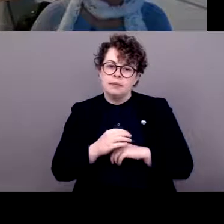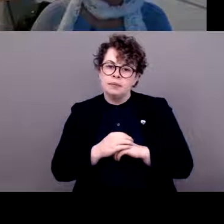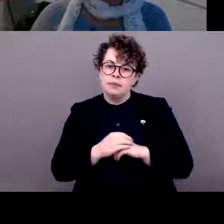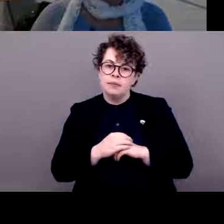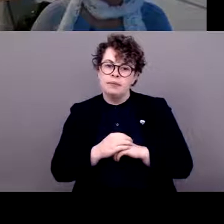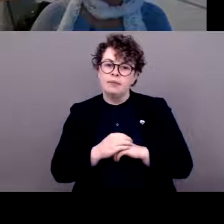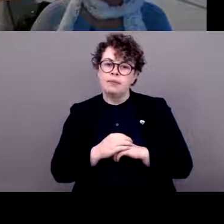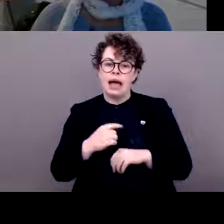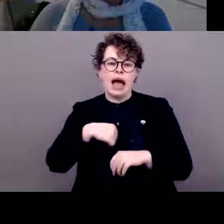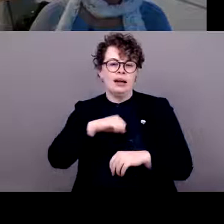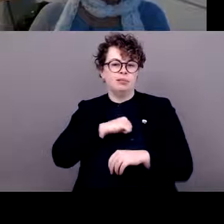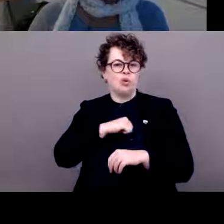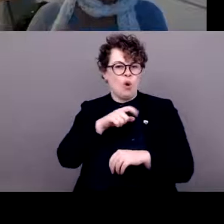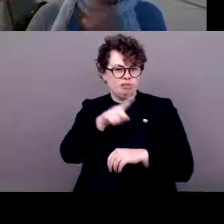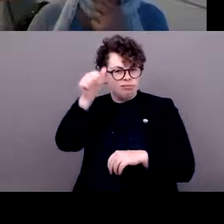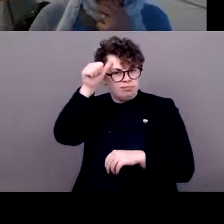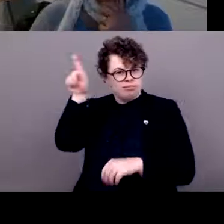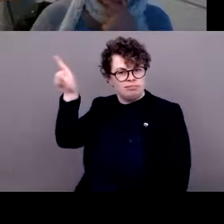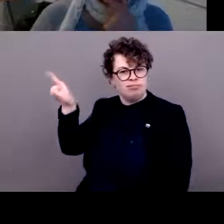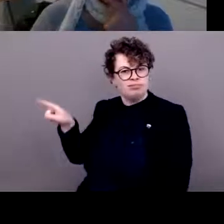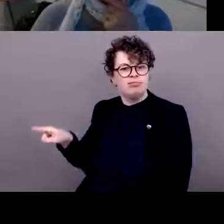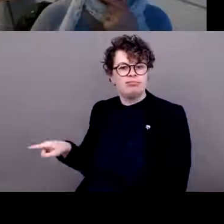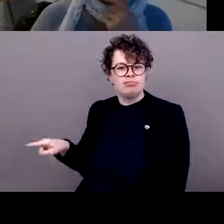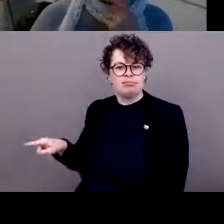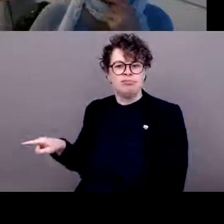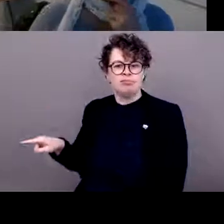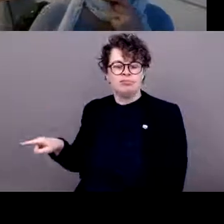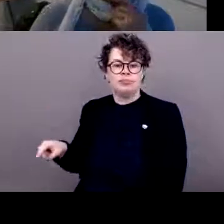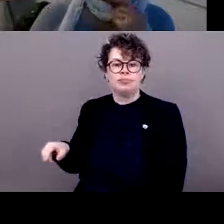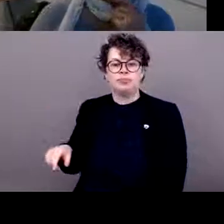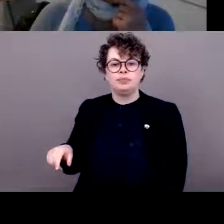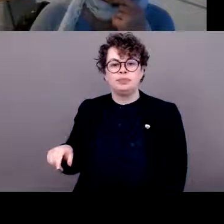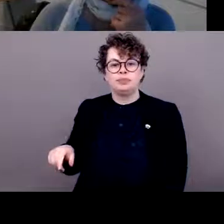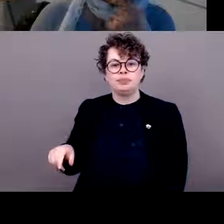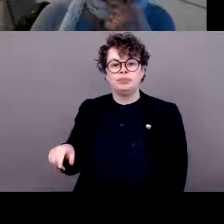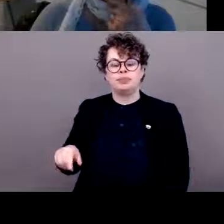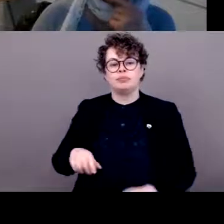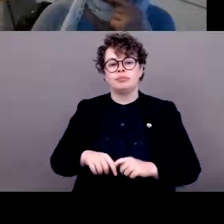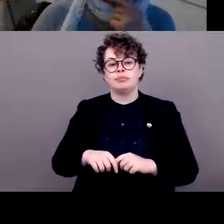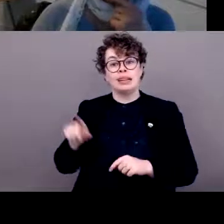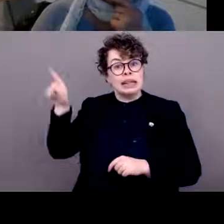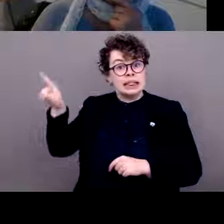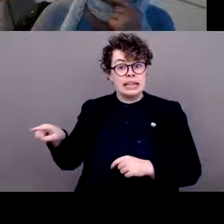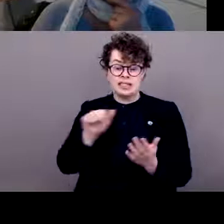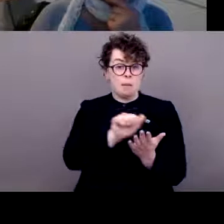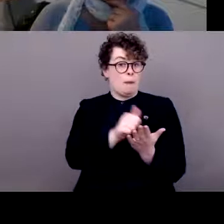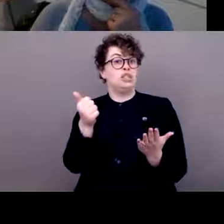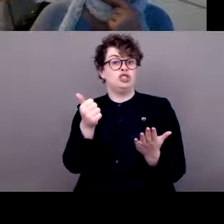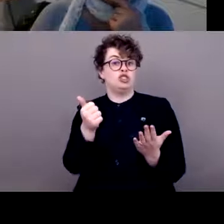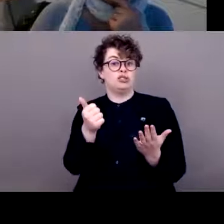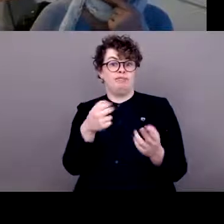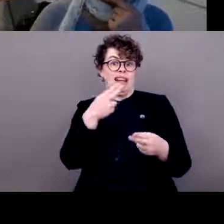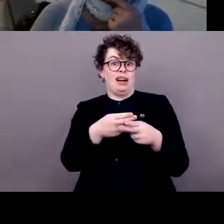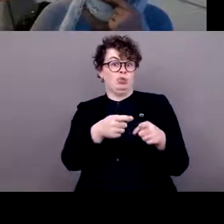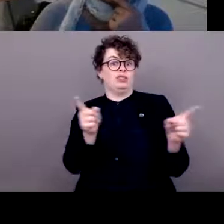of language assessments here, if you follow that link. These are all published assessments. I'm going to be calling